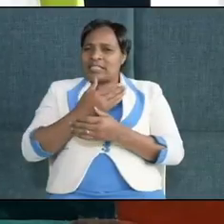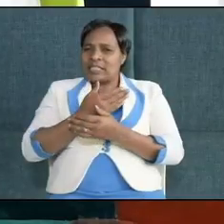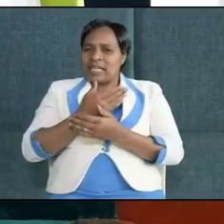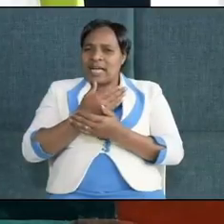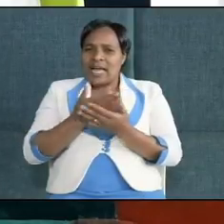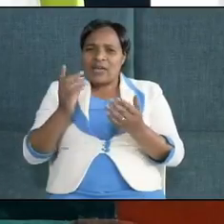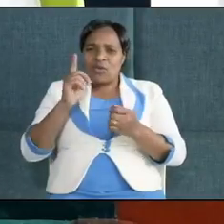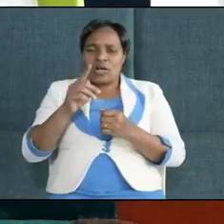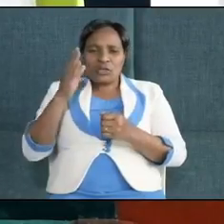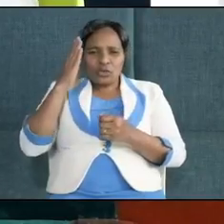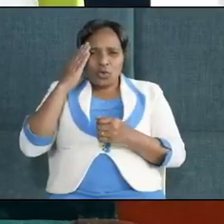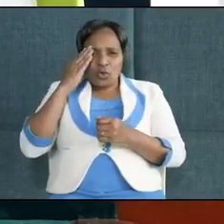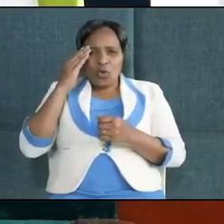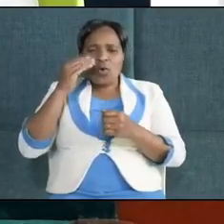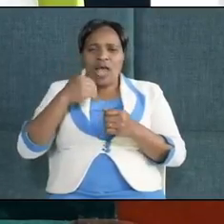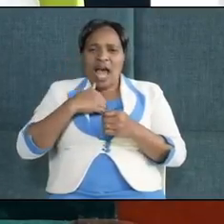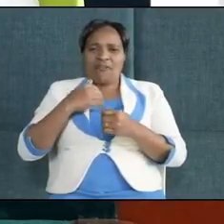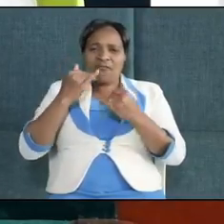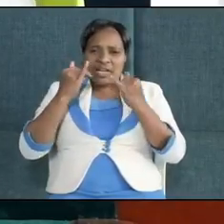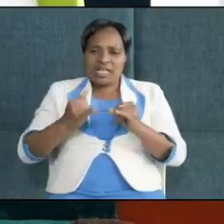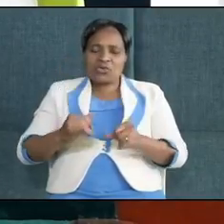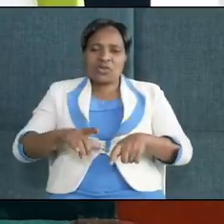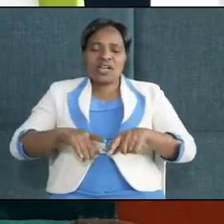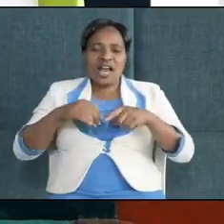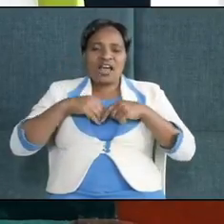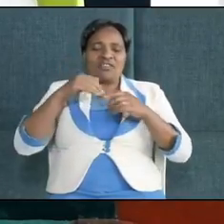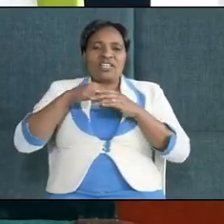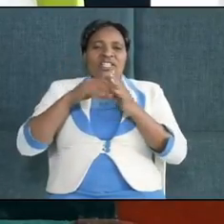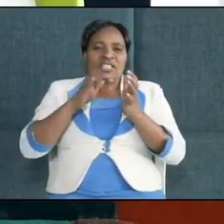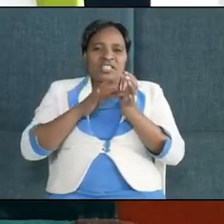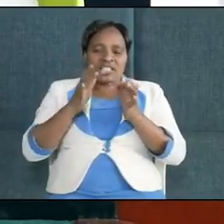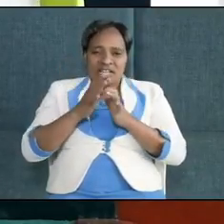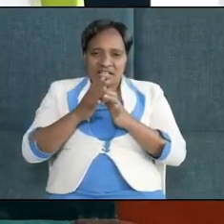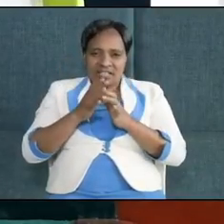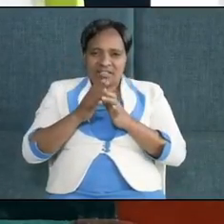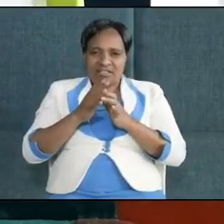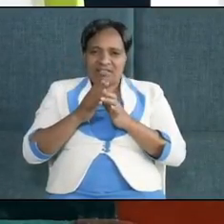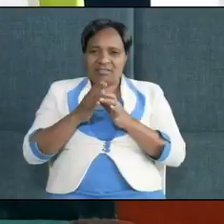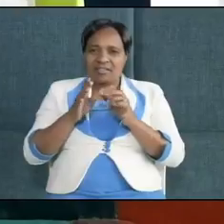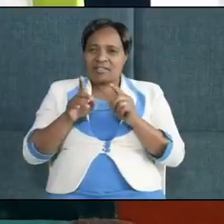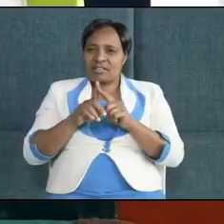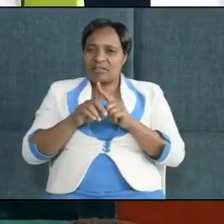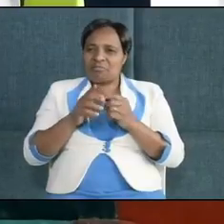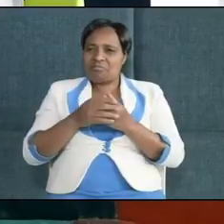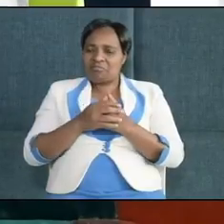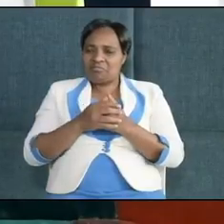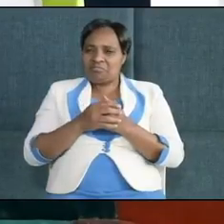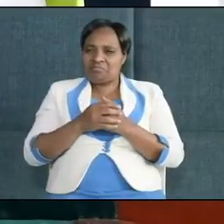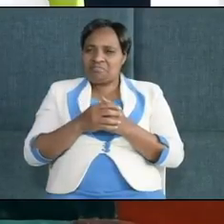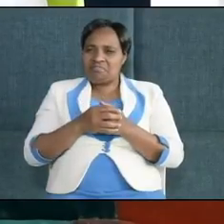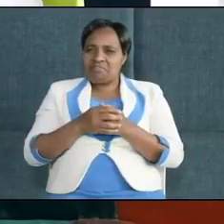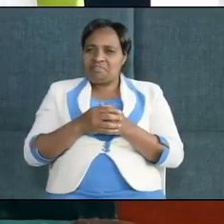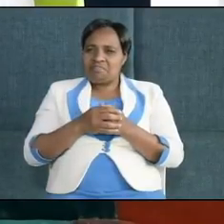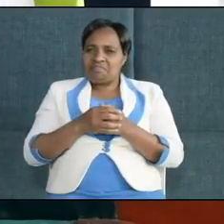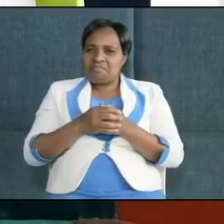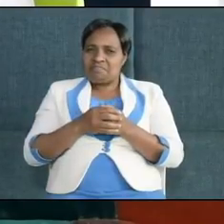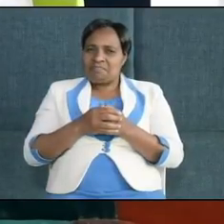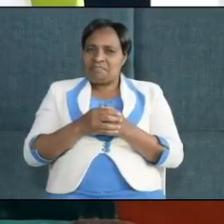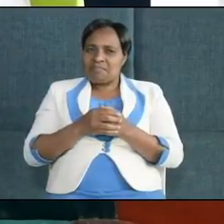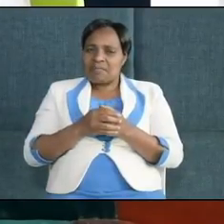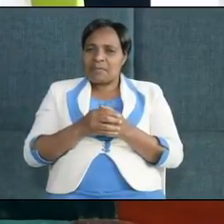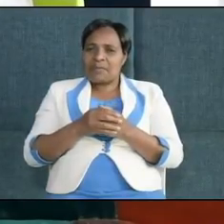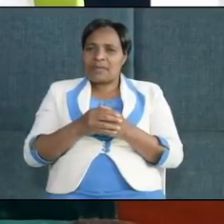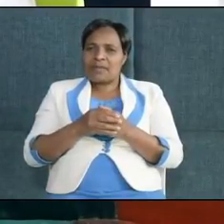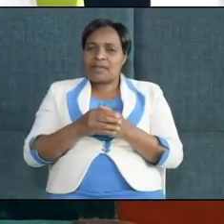we have found a new life in Jesus. Just like our Bible hero, Paul. Yes.